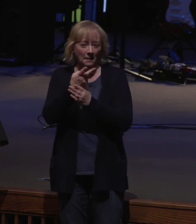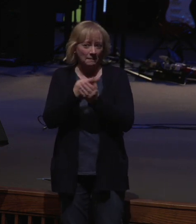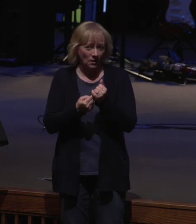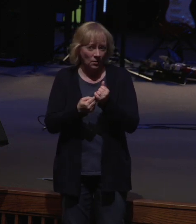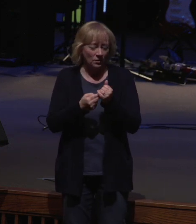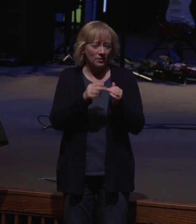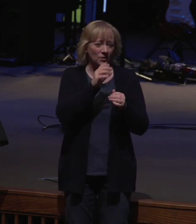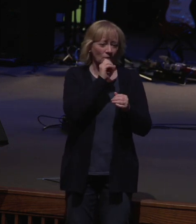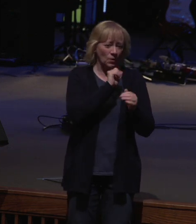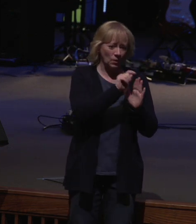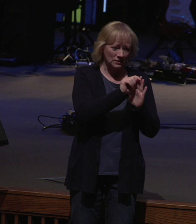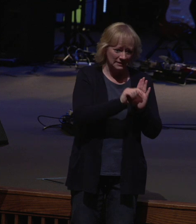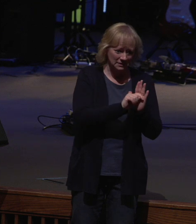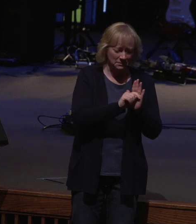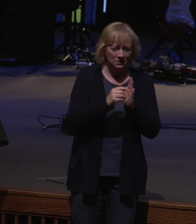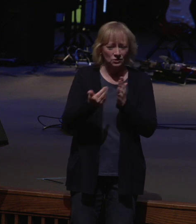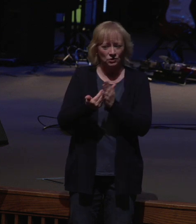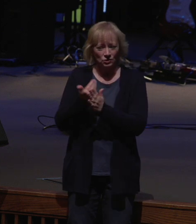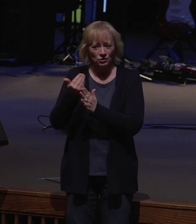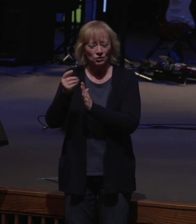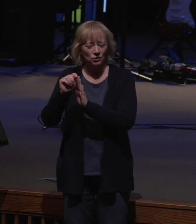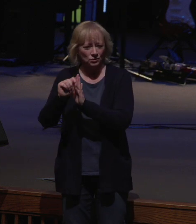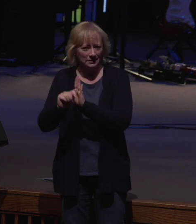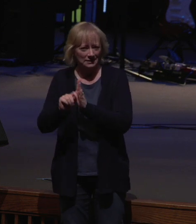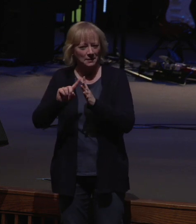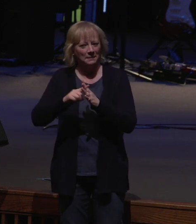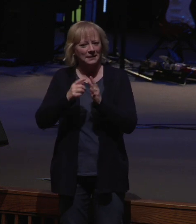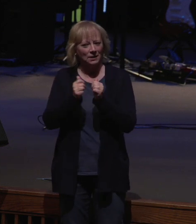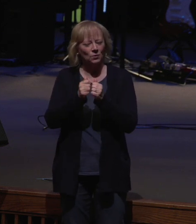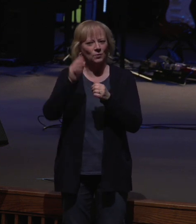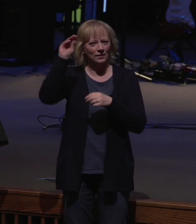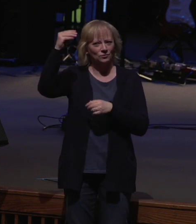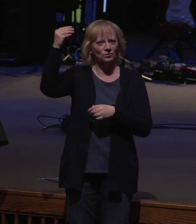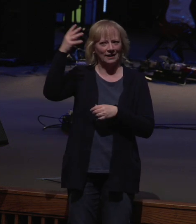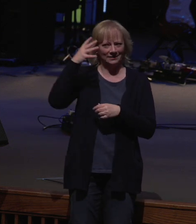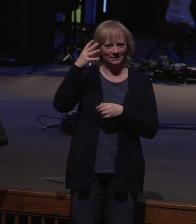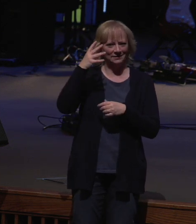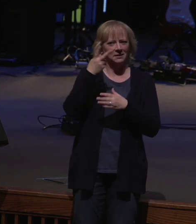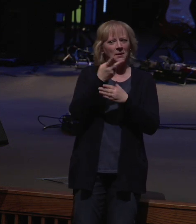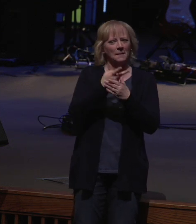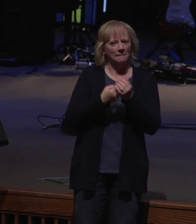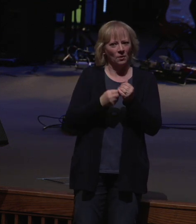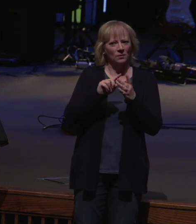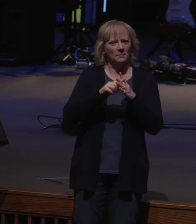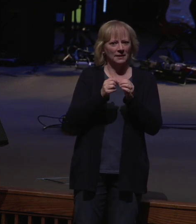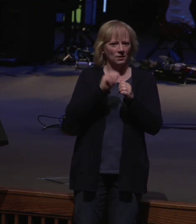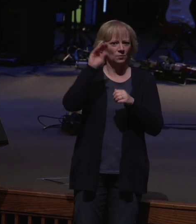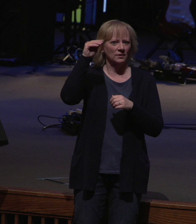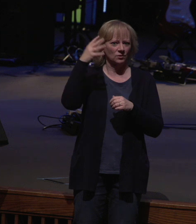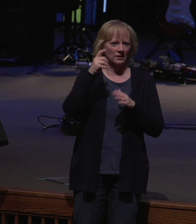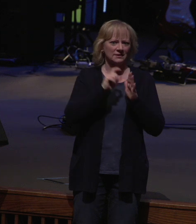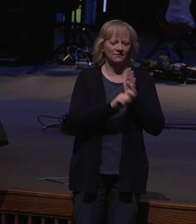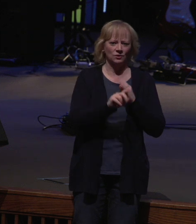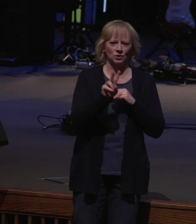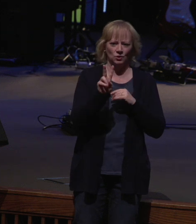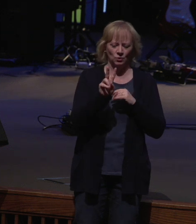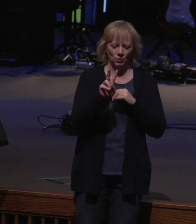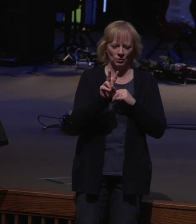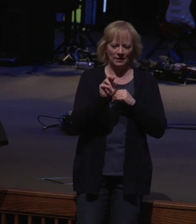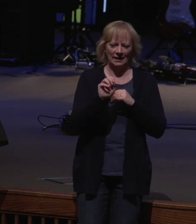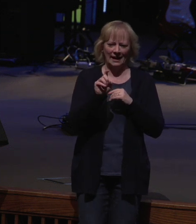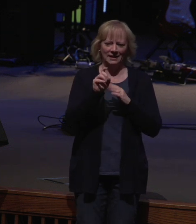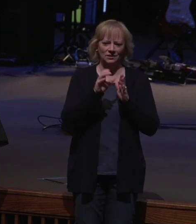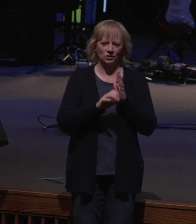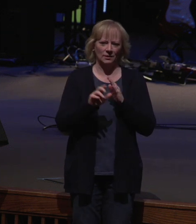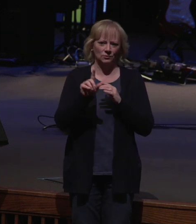Testament covenants begin with grace. Both begin with grace. Look at verse 2 in Exodus